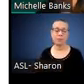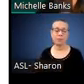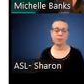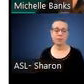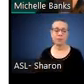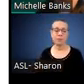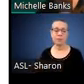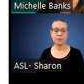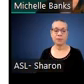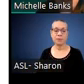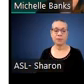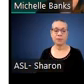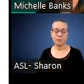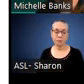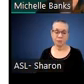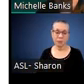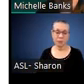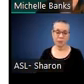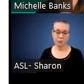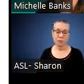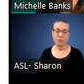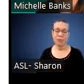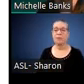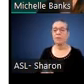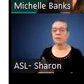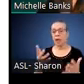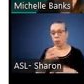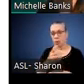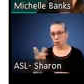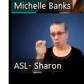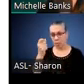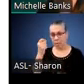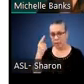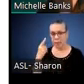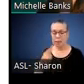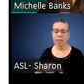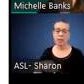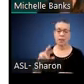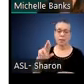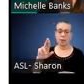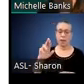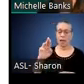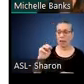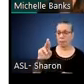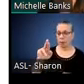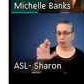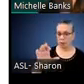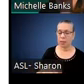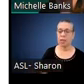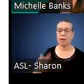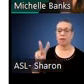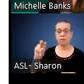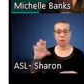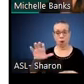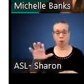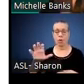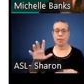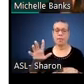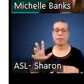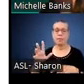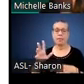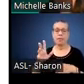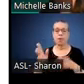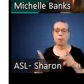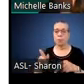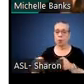Want to make sure folks understand that general vocational rehabilitation is also available to people who live in the